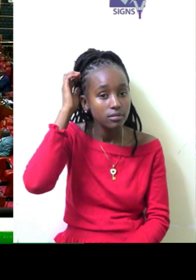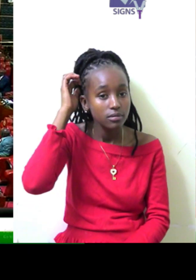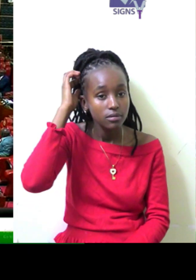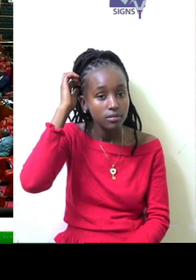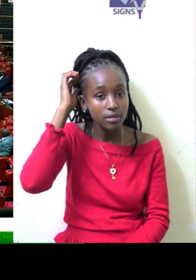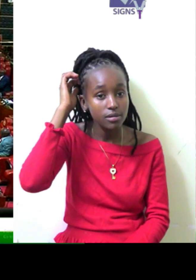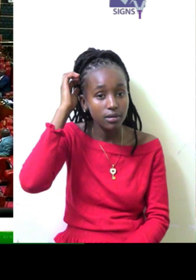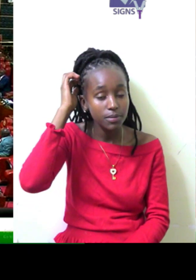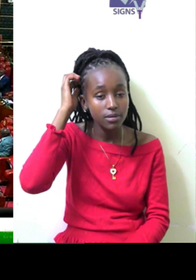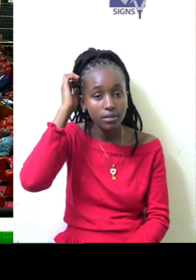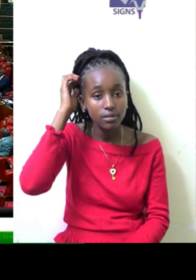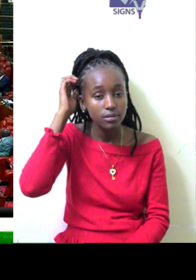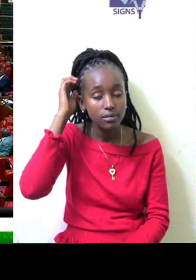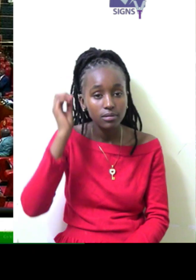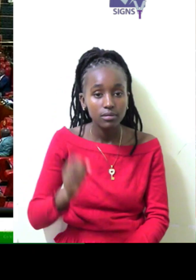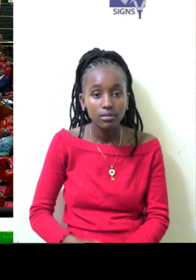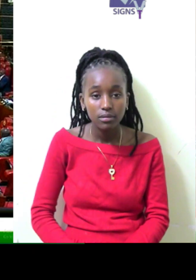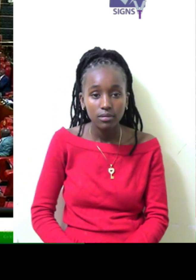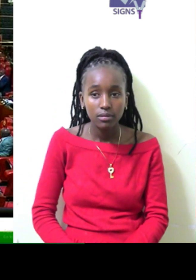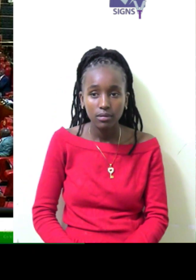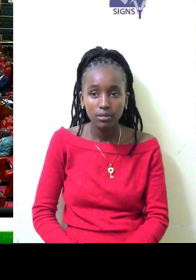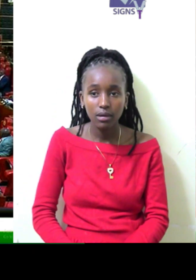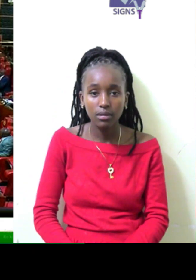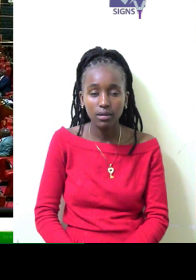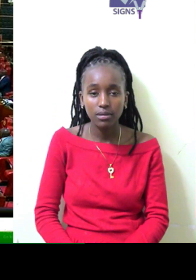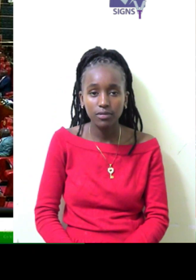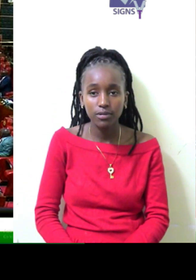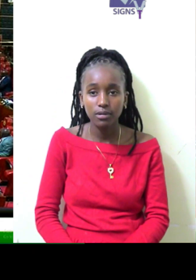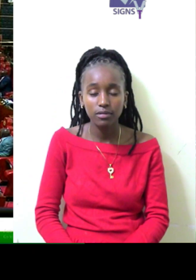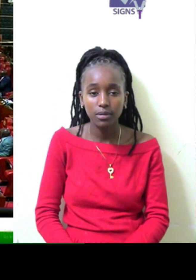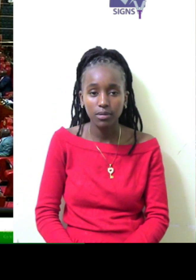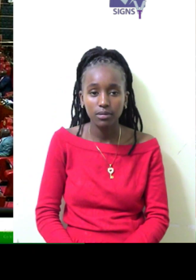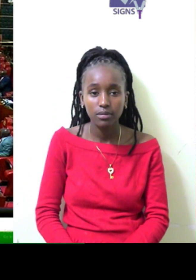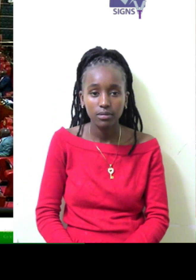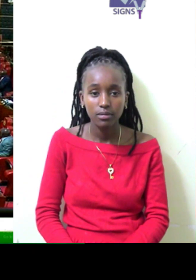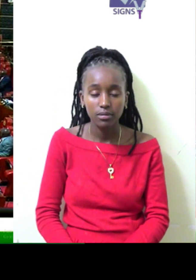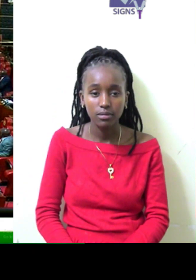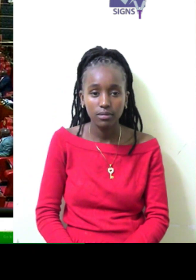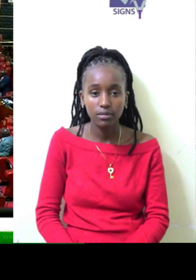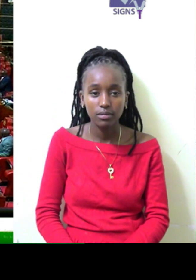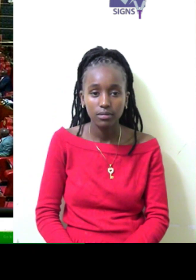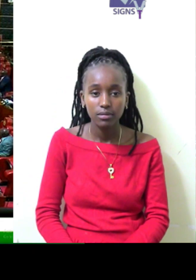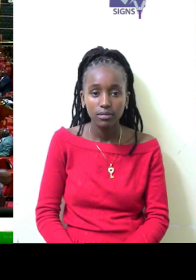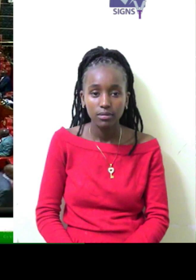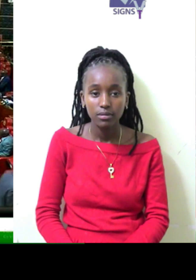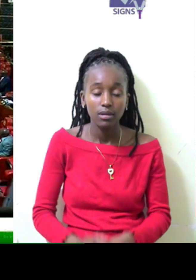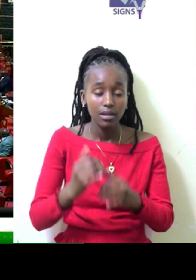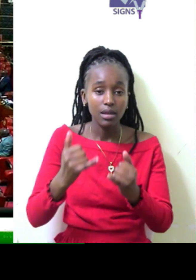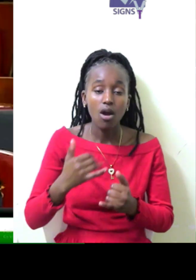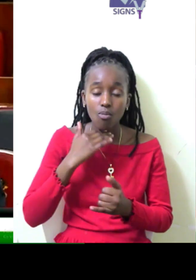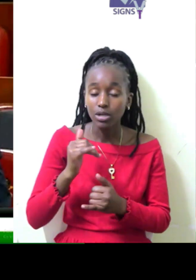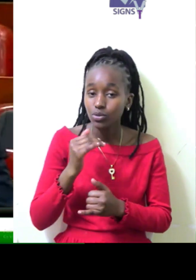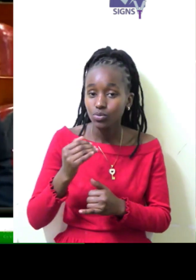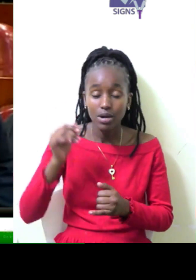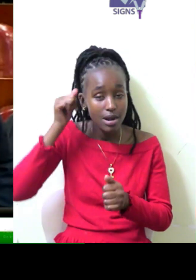exist in the world is on the doctrine that there can be no taxation without representation. And so I want to beg to